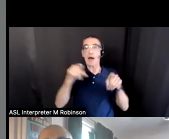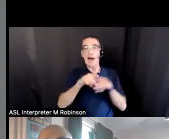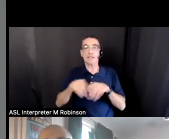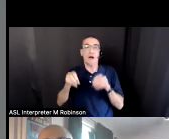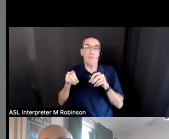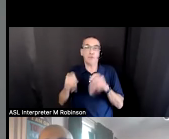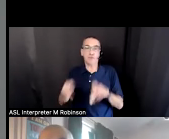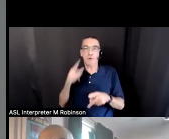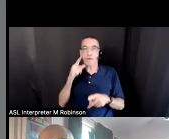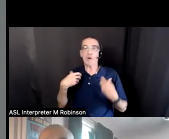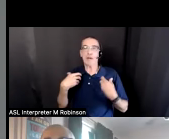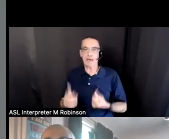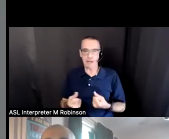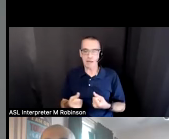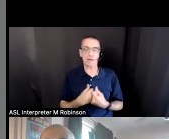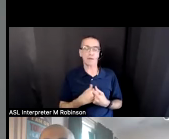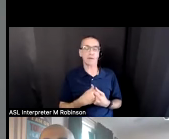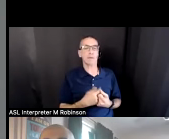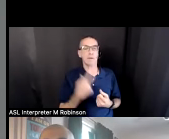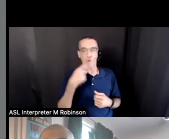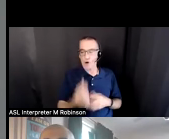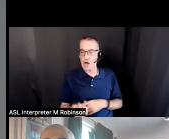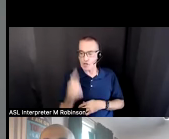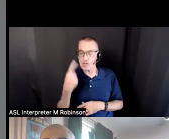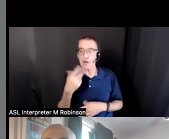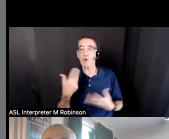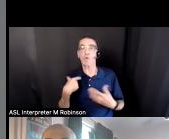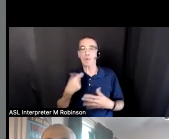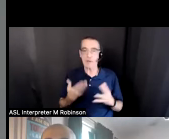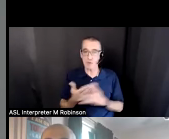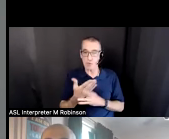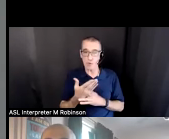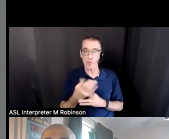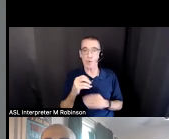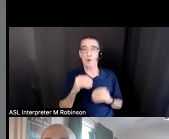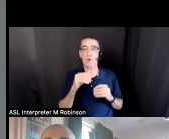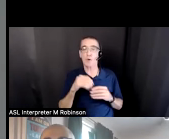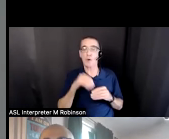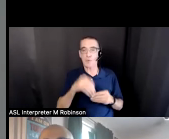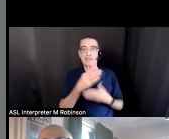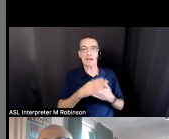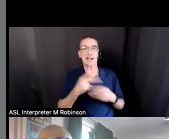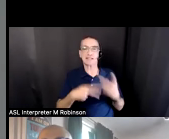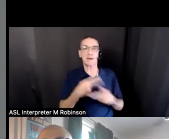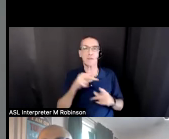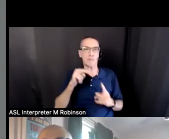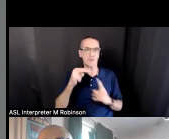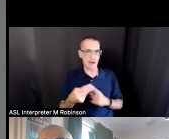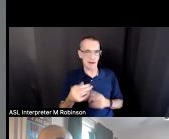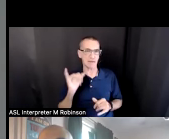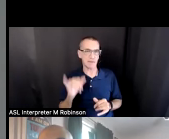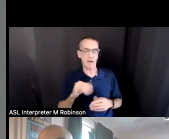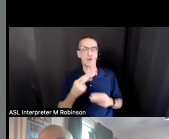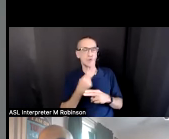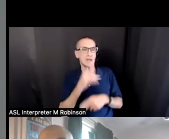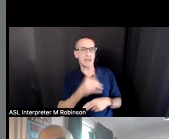opportunity for healing, for understanding what we've been through, for putting that in some perspective, and really using